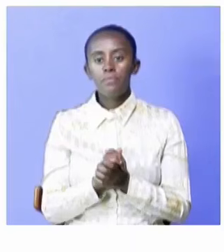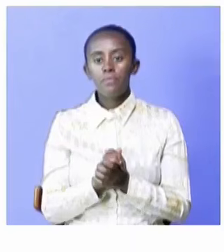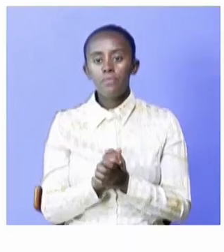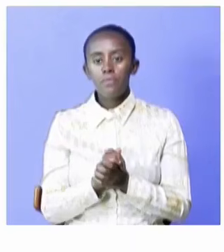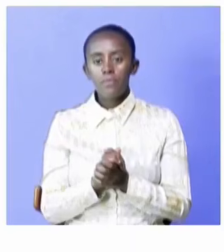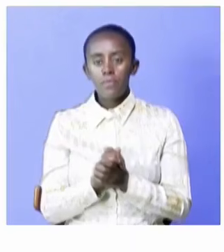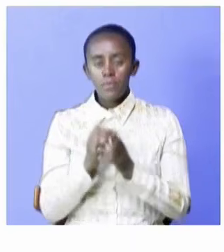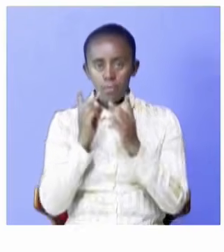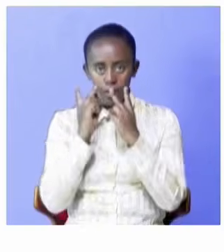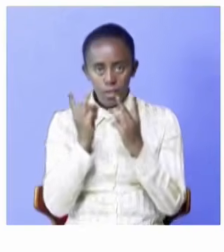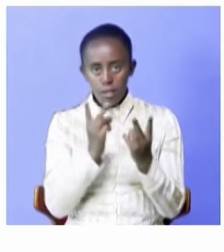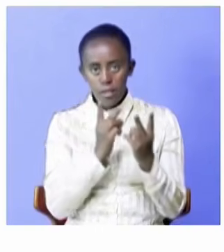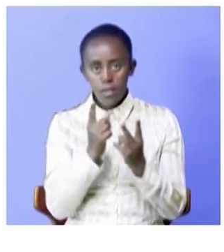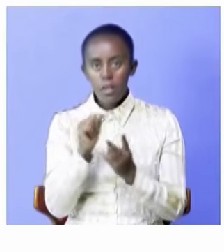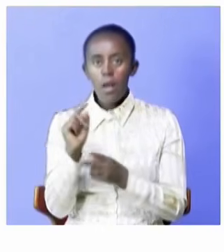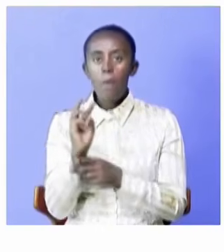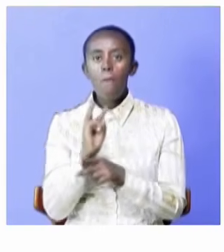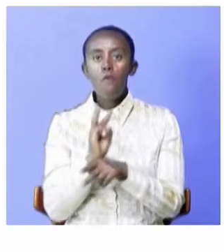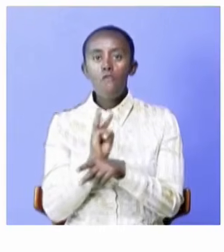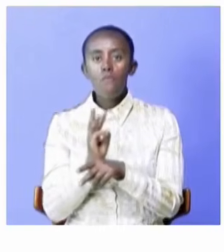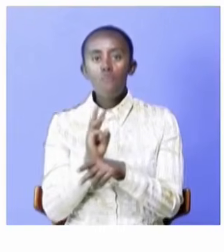see the movie